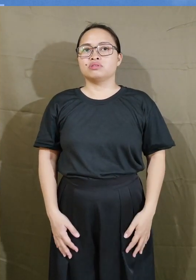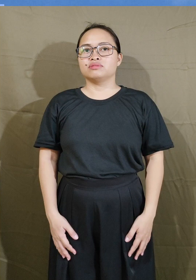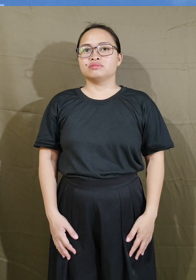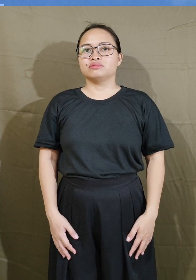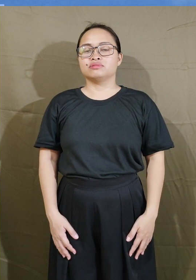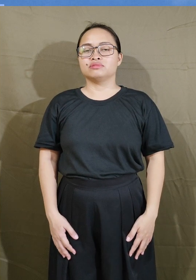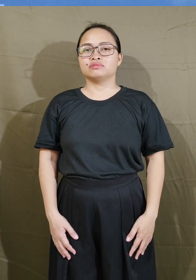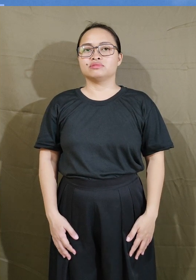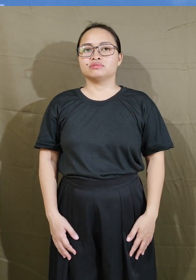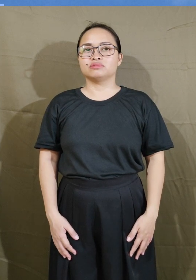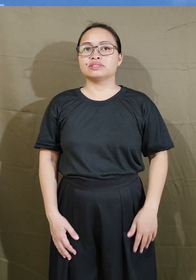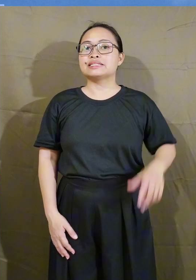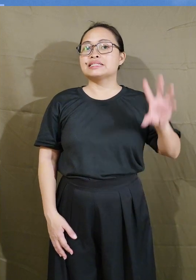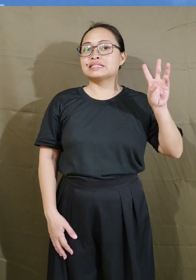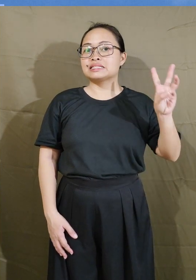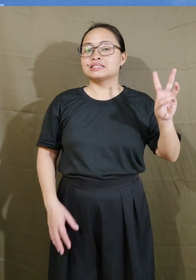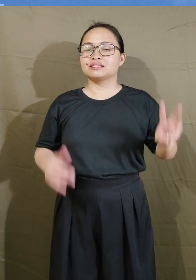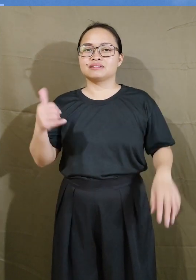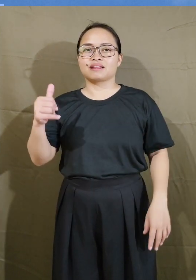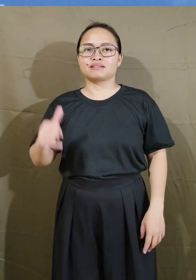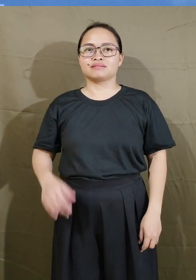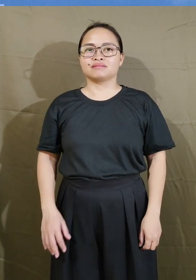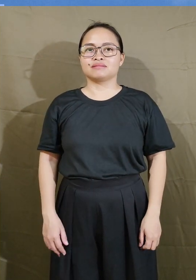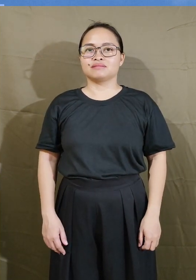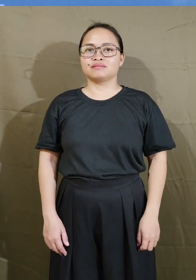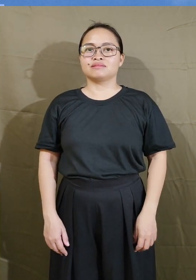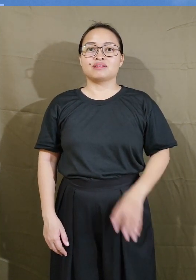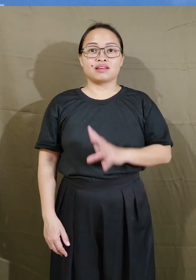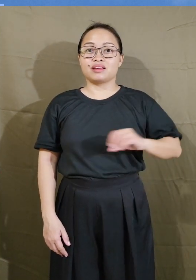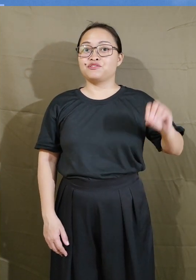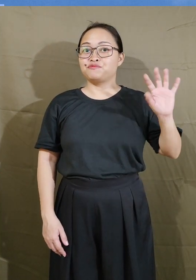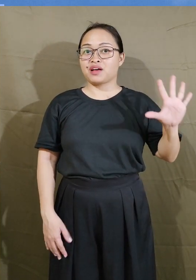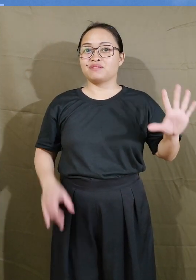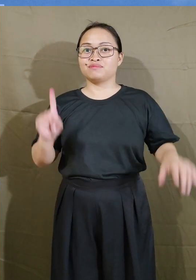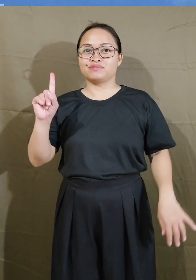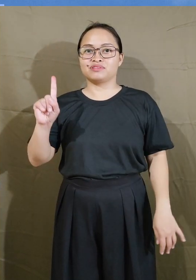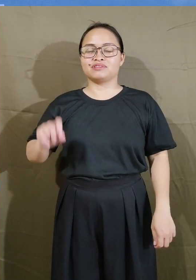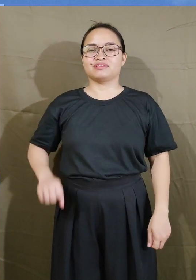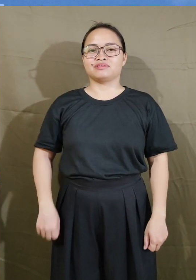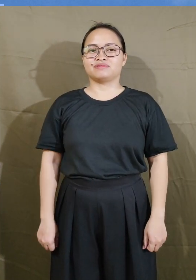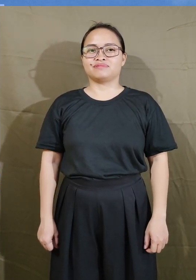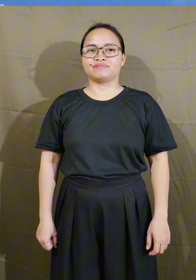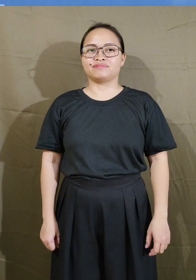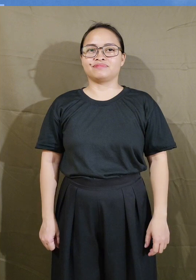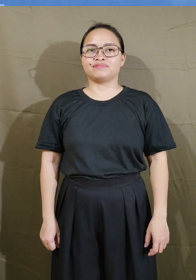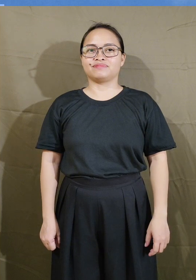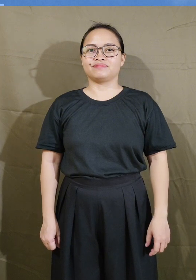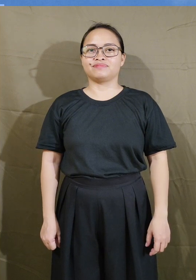100s, 6 10s, and 5 ones.